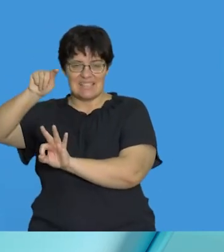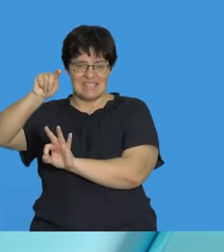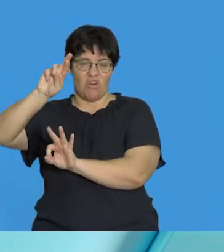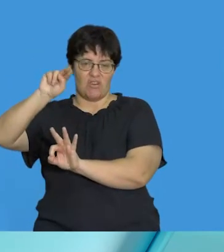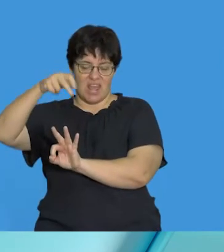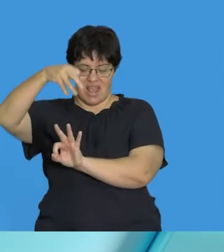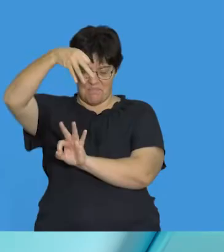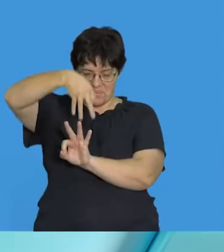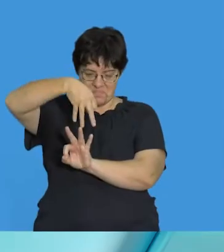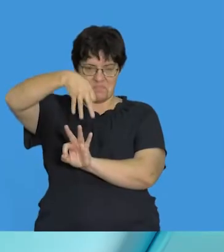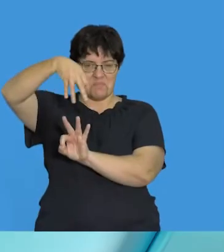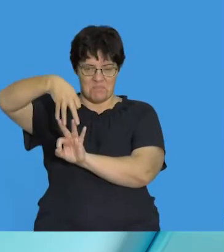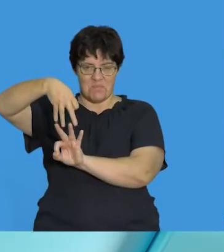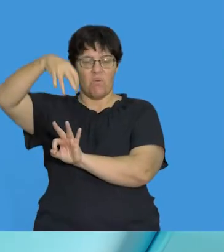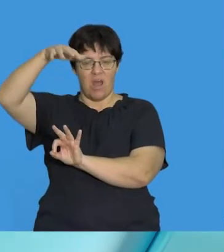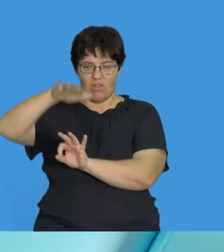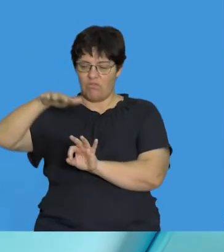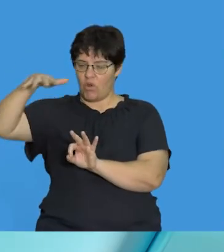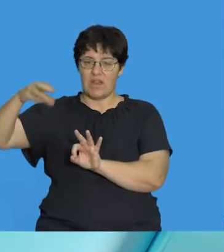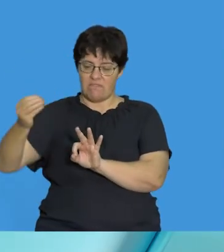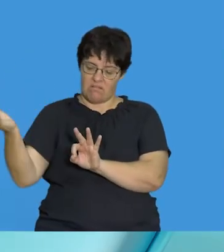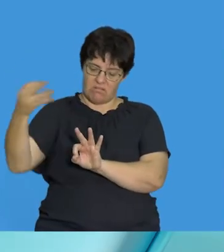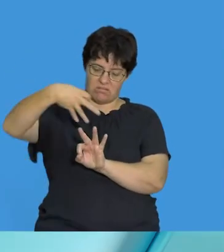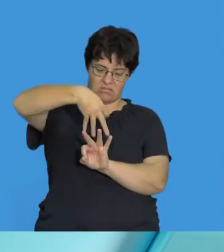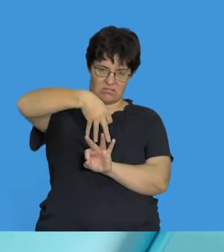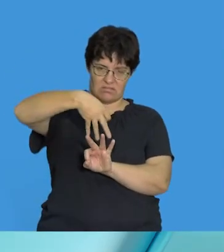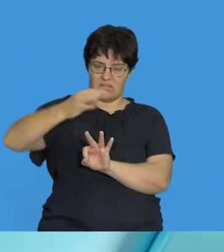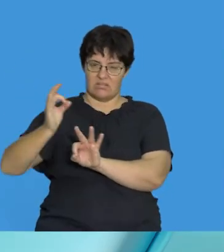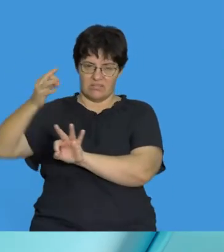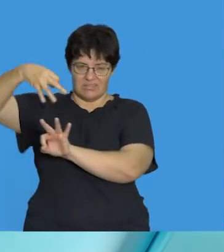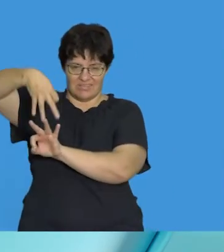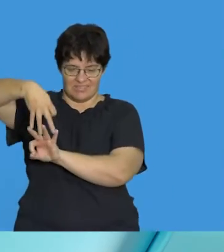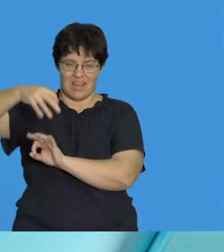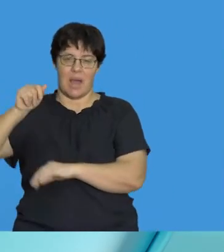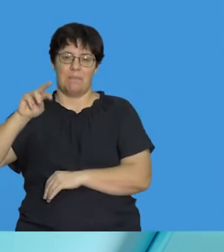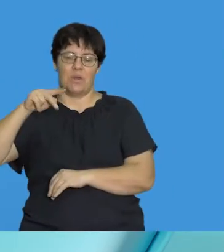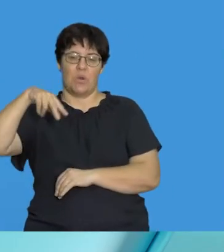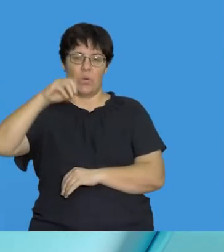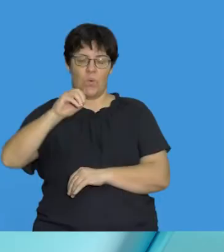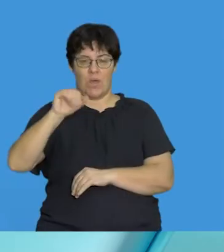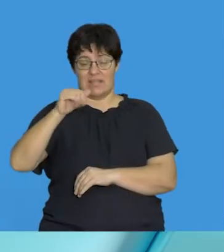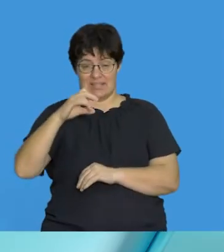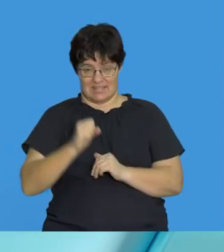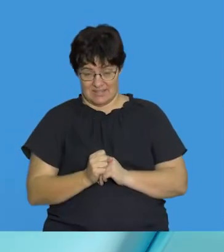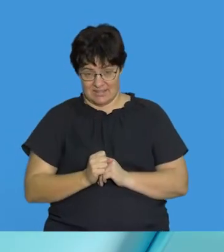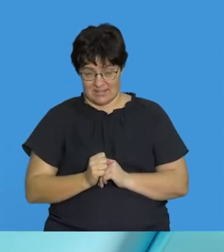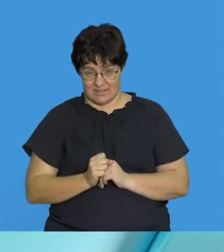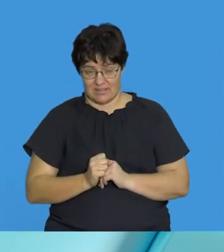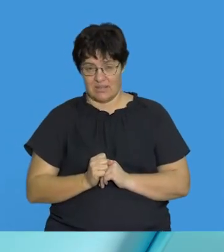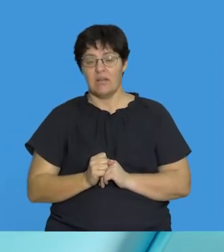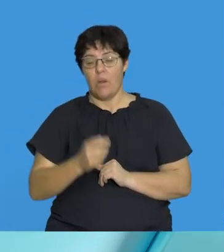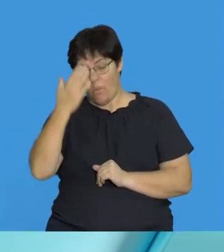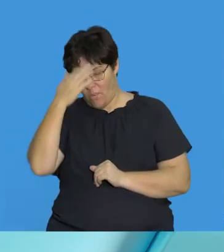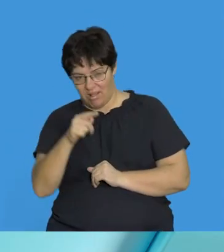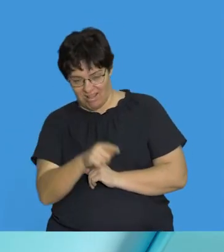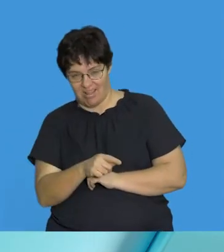then instructs the tRNA, which are floating in the cytoplasm, to pick up amino acids.